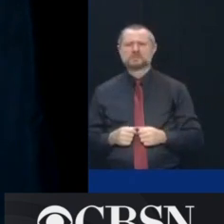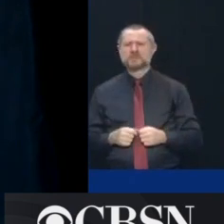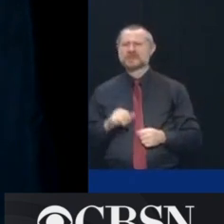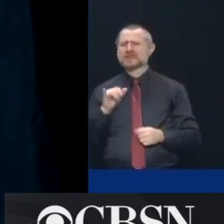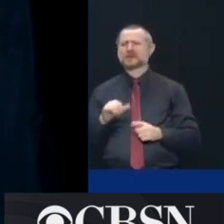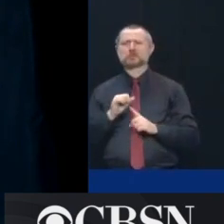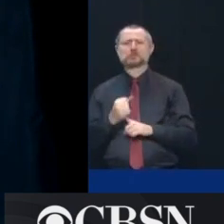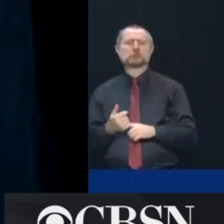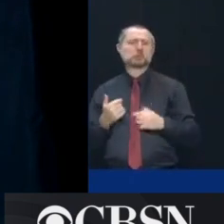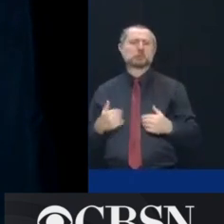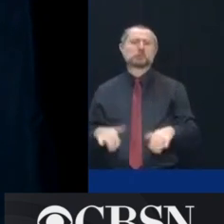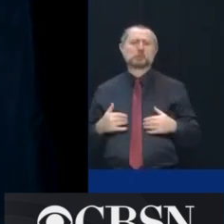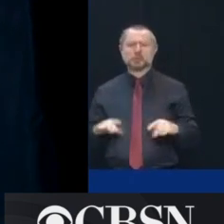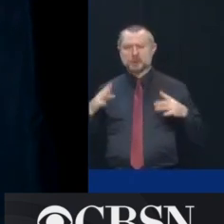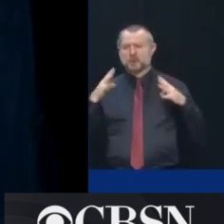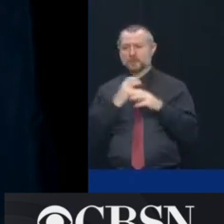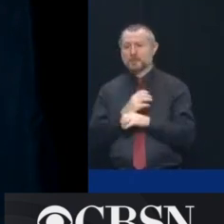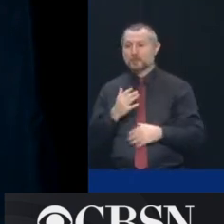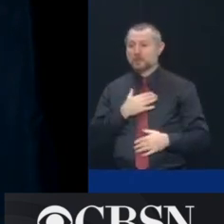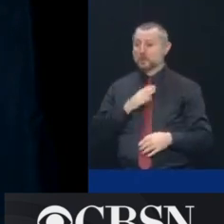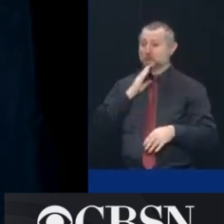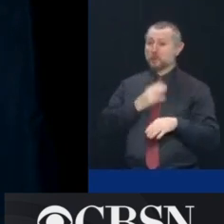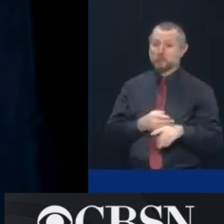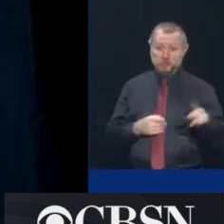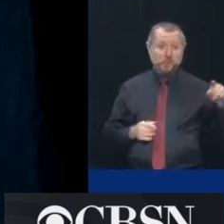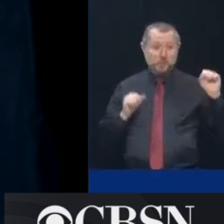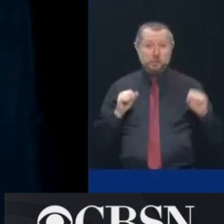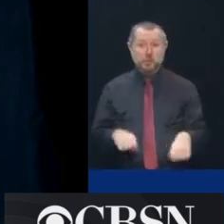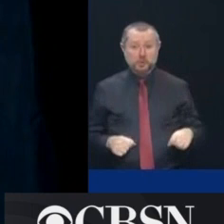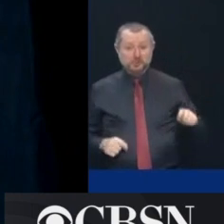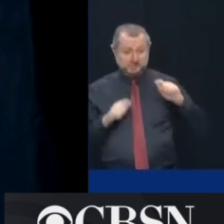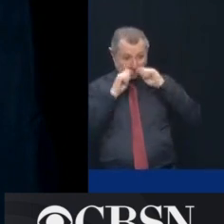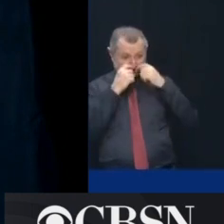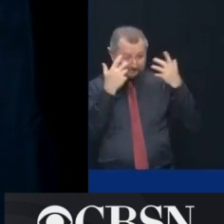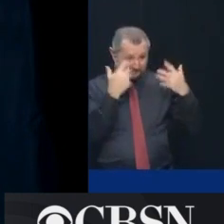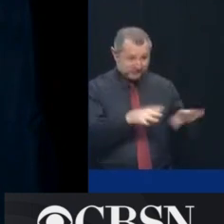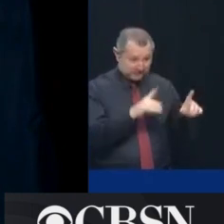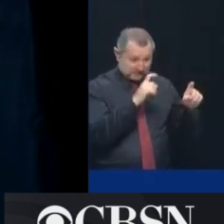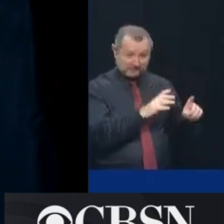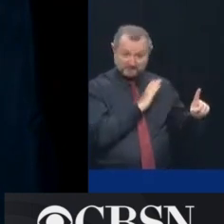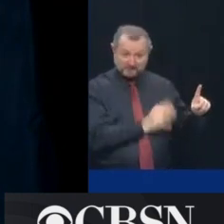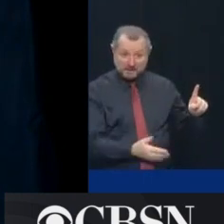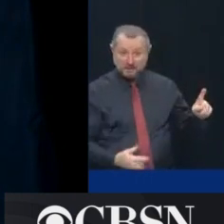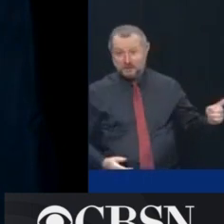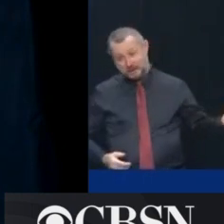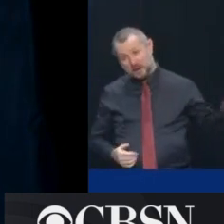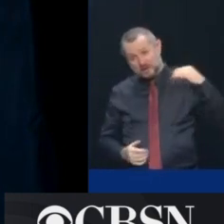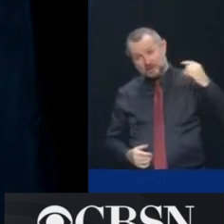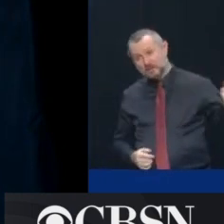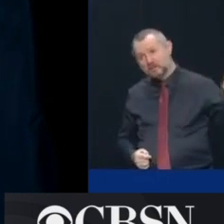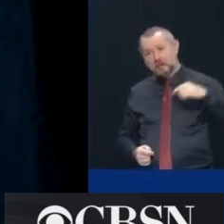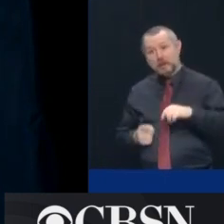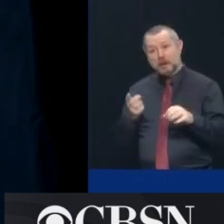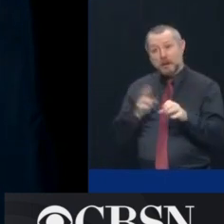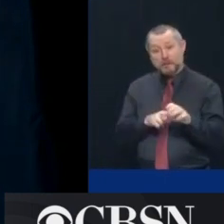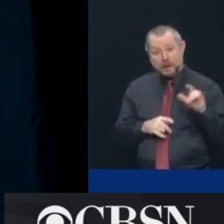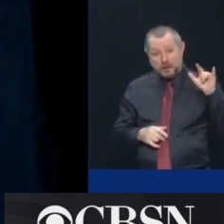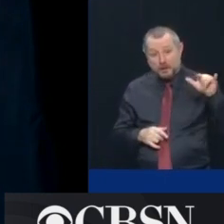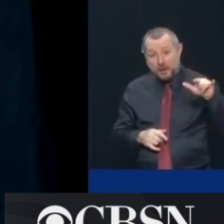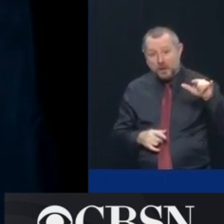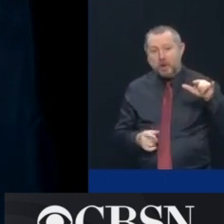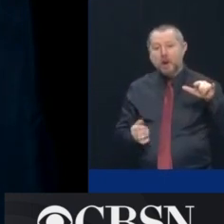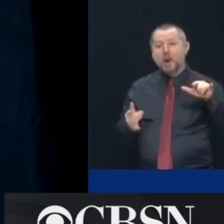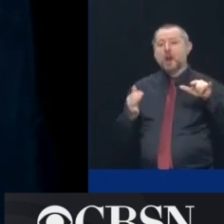tricky. My daughter could have tested negative in Chicago, but then she had to get on a plane, go to an